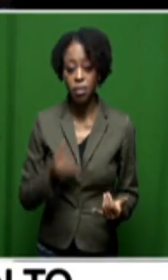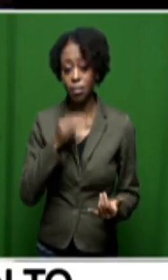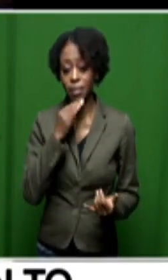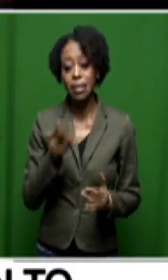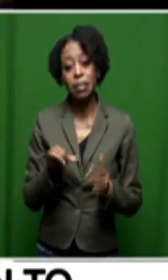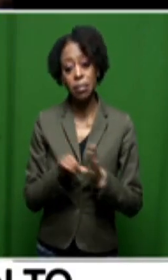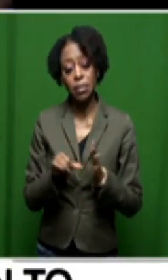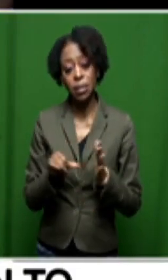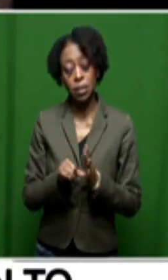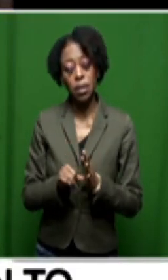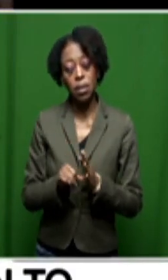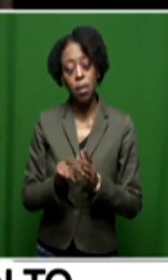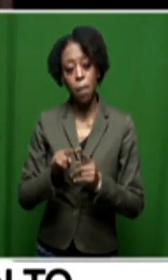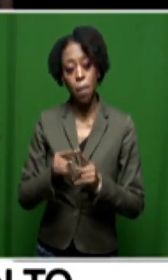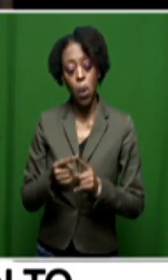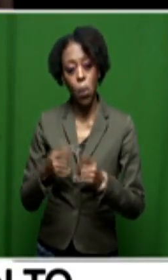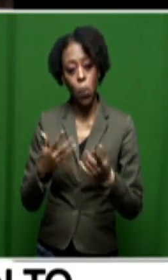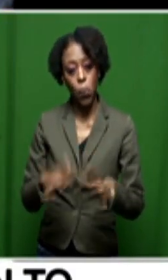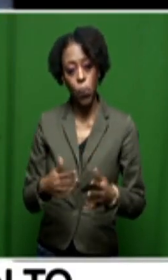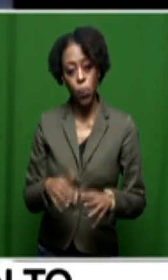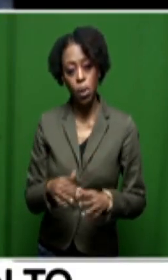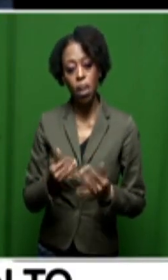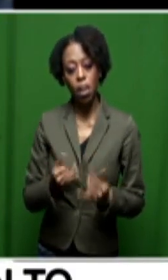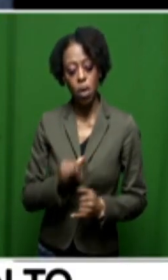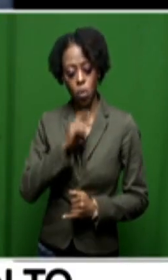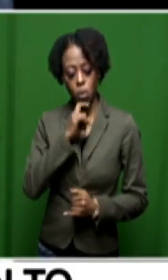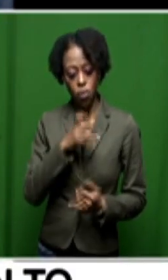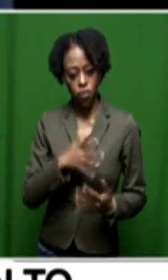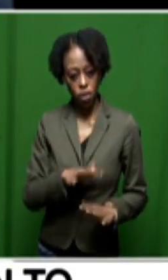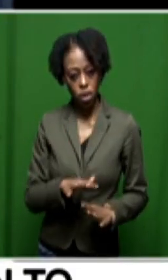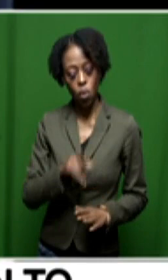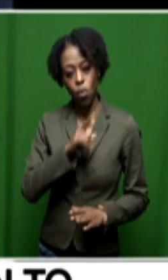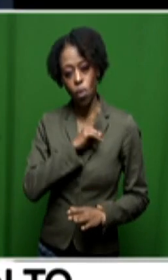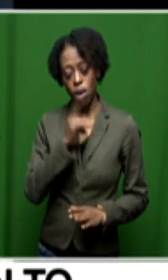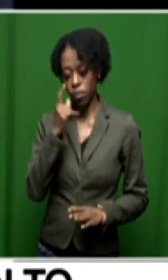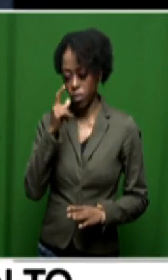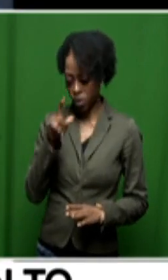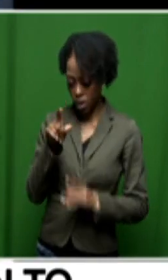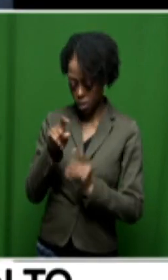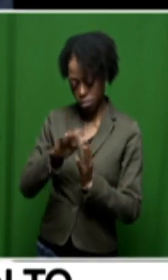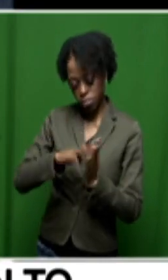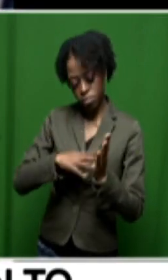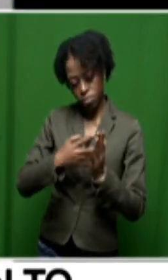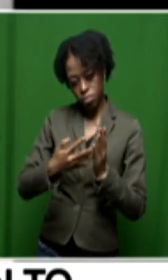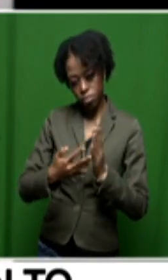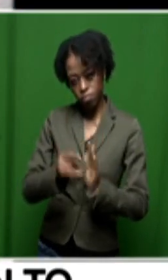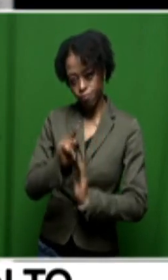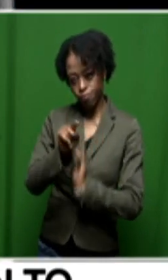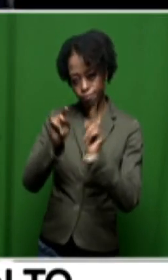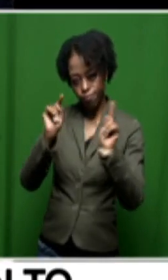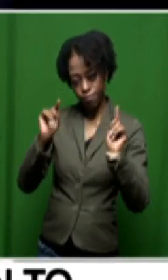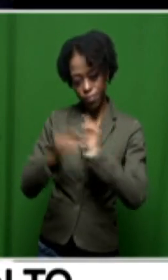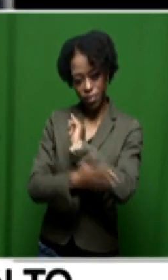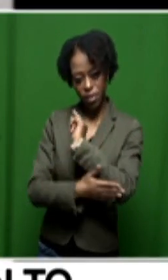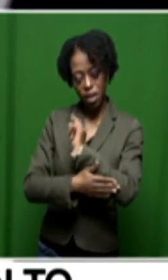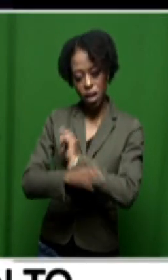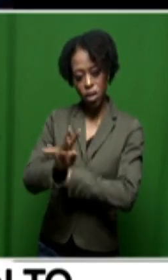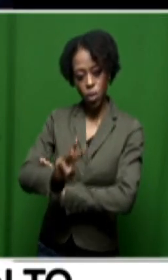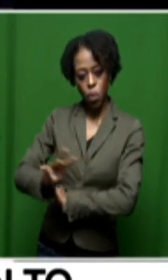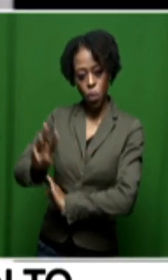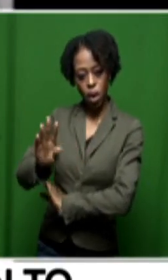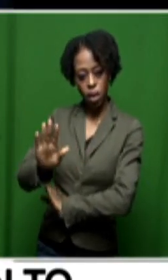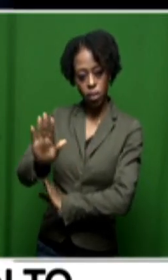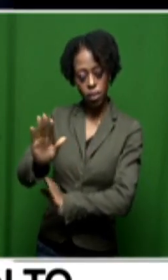very important point, and we actually have utilized it. If you look at the schedules from other countries, like Western